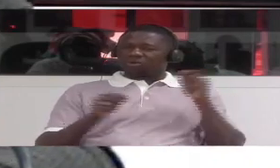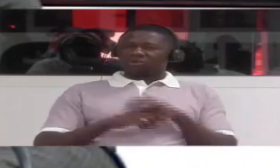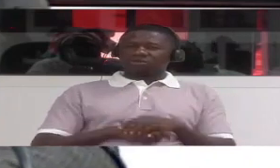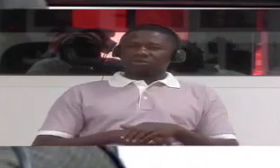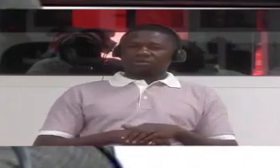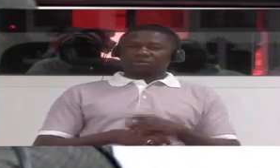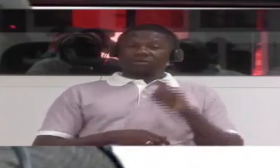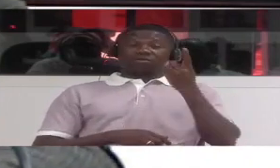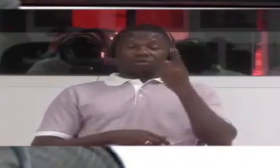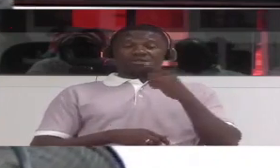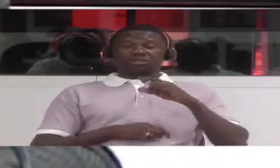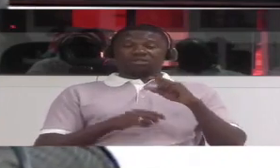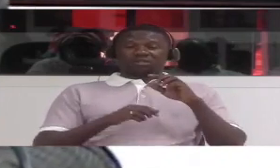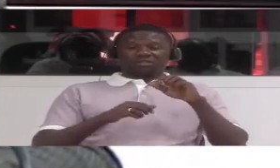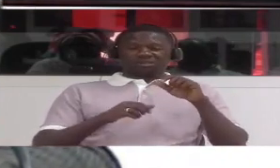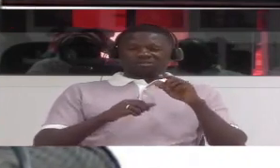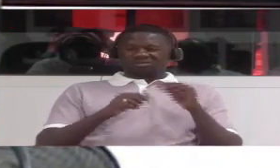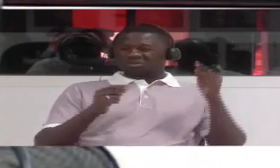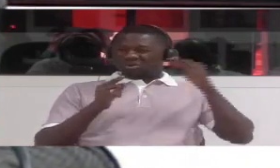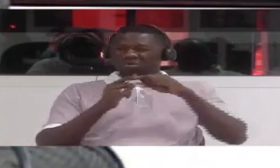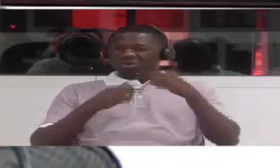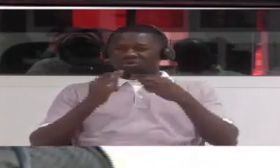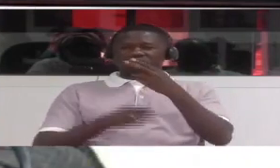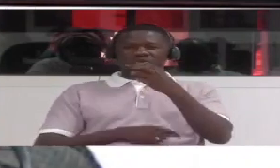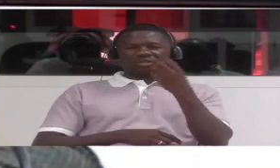it went with questioning, and each time I had no answer,